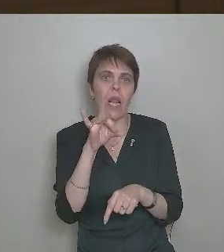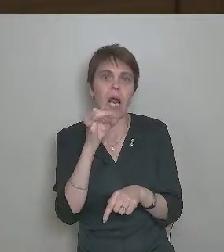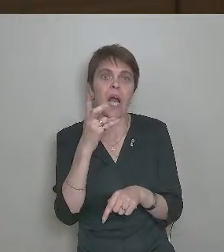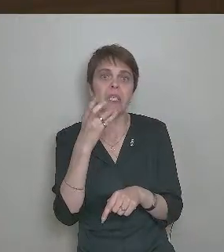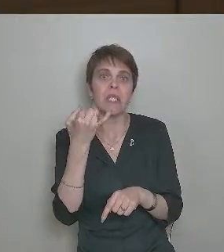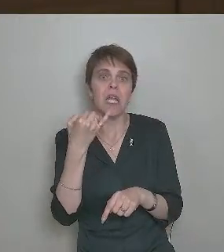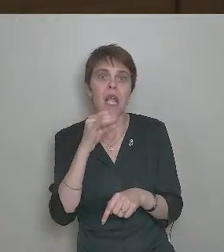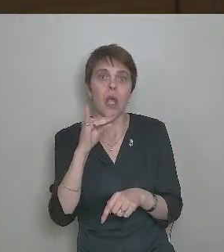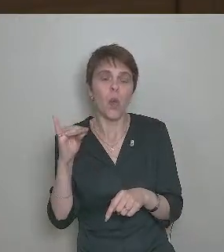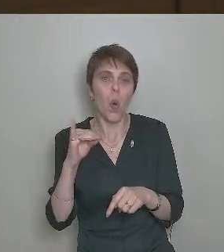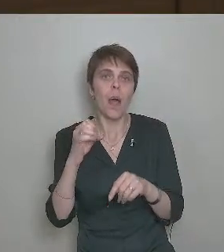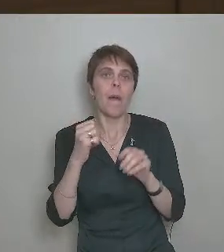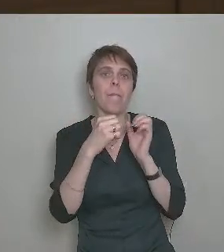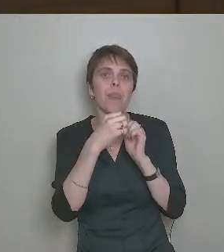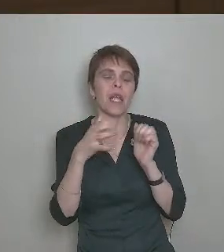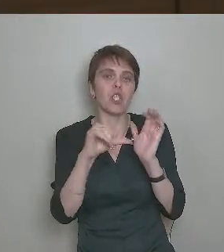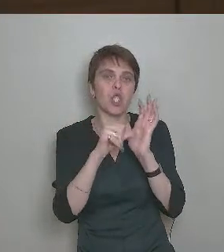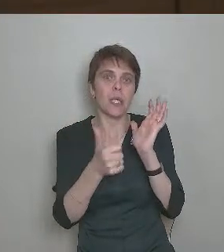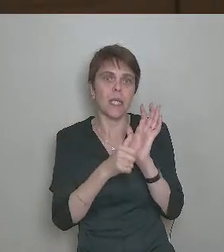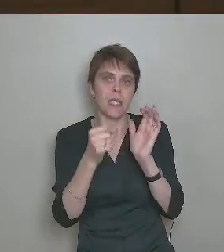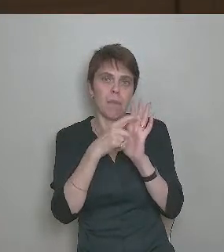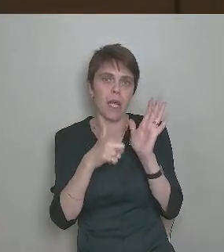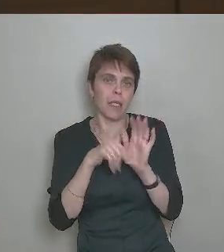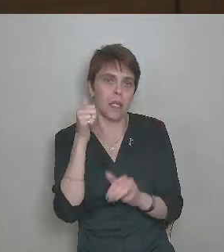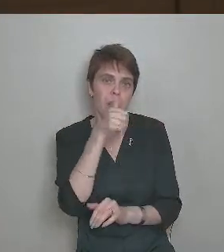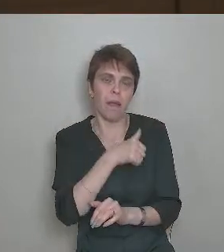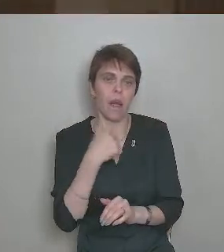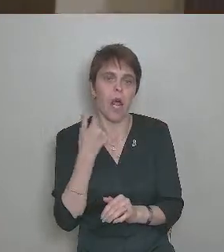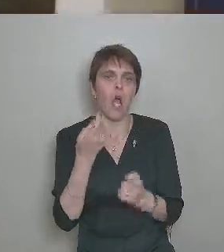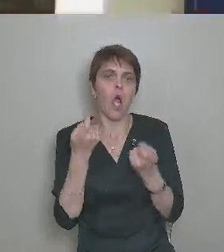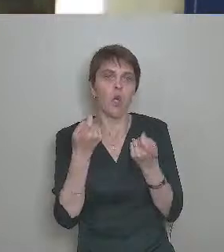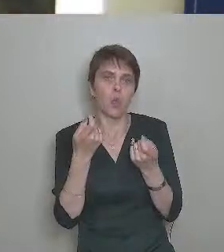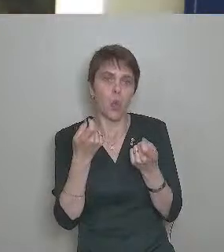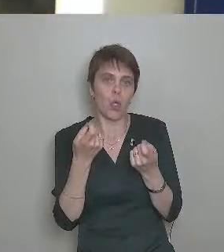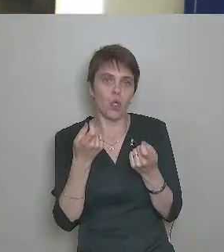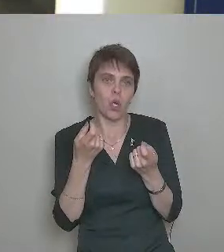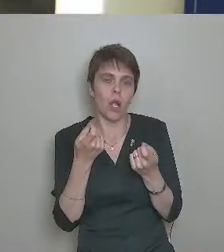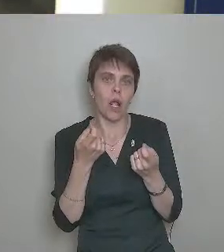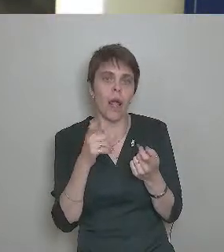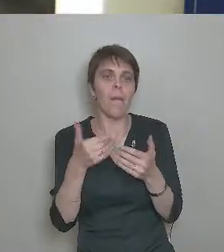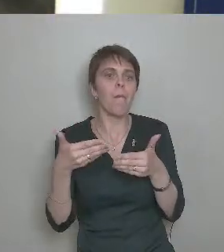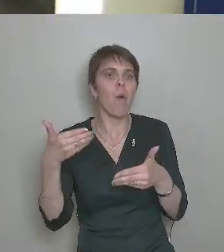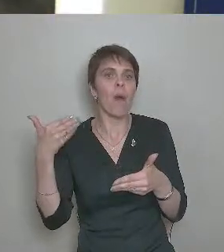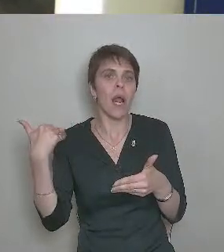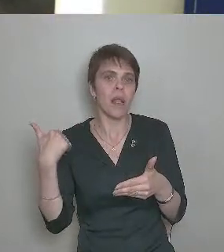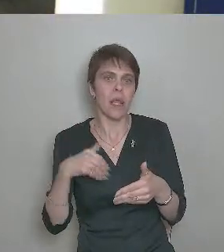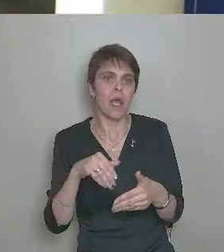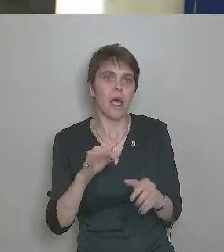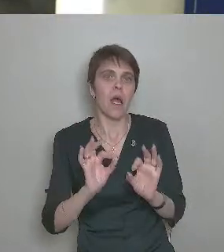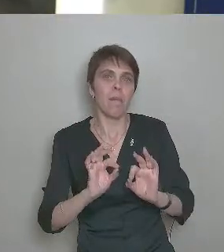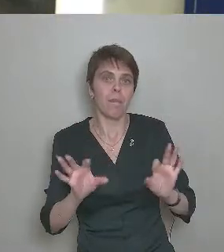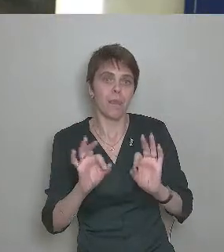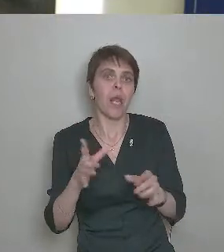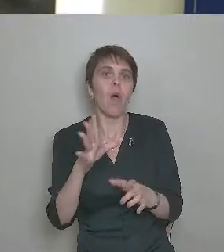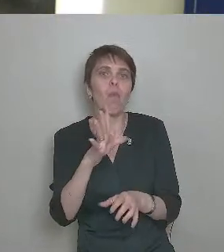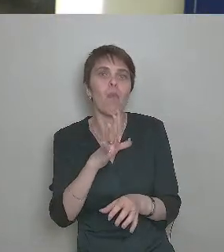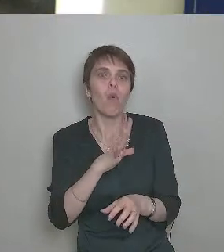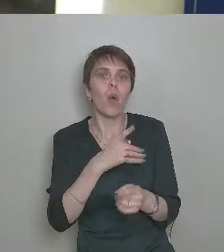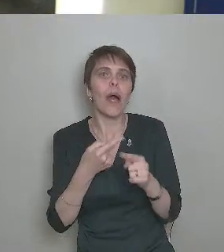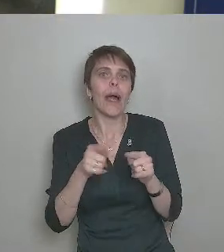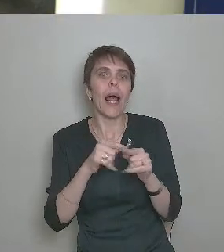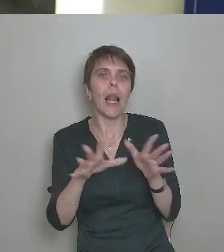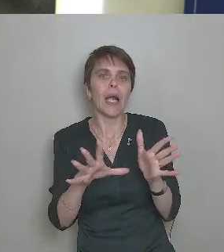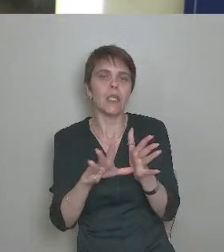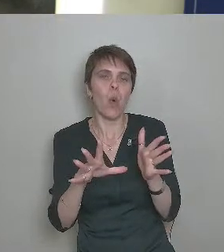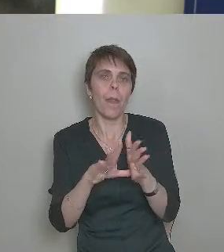cannot really analyze the data from these declarations of